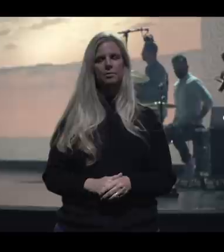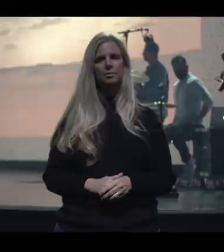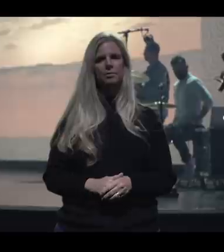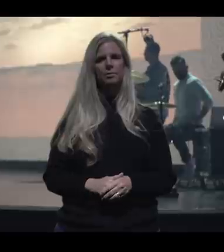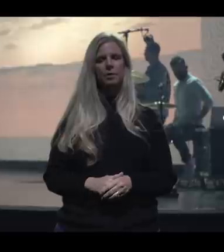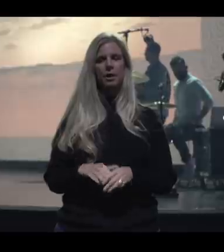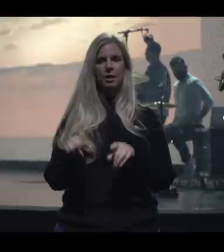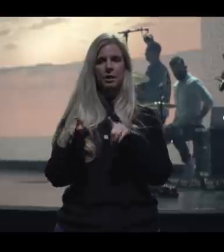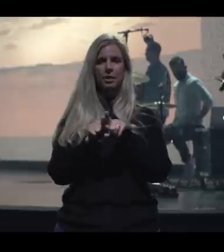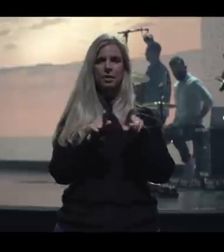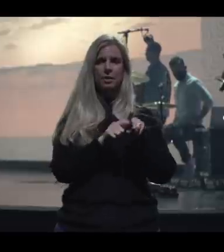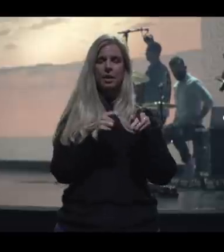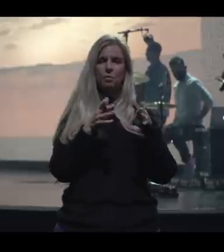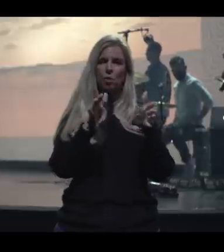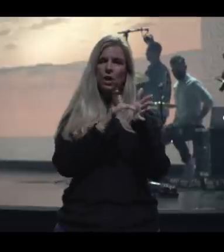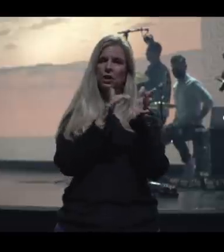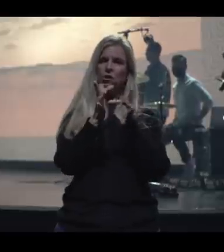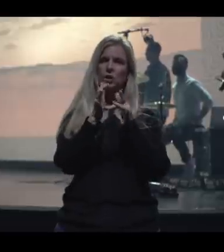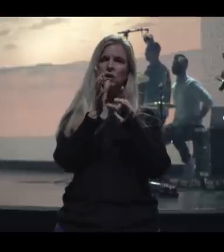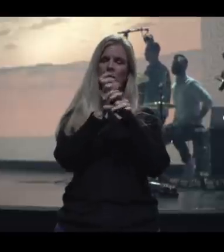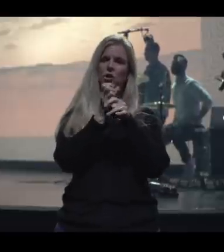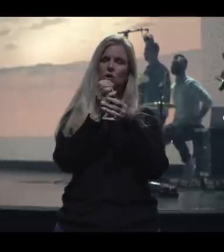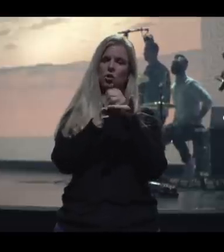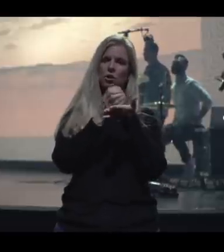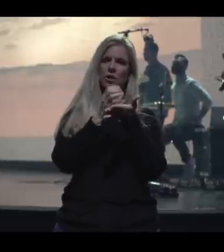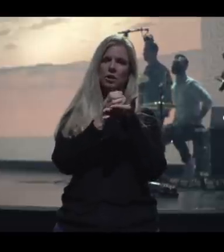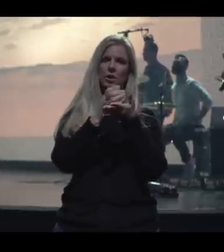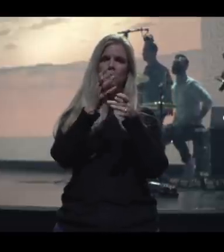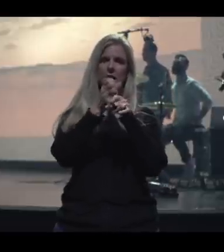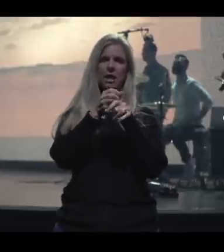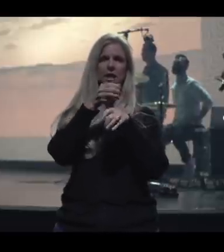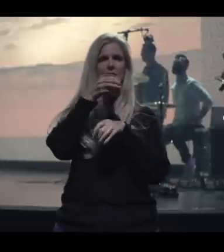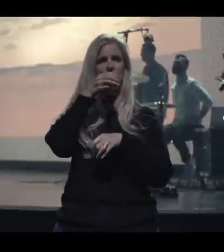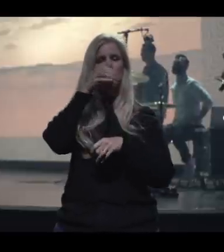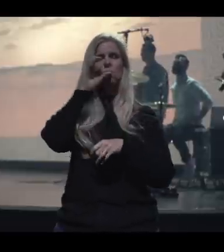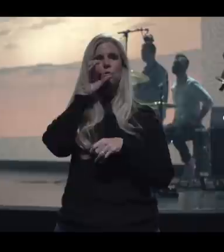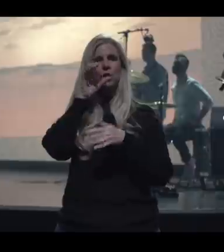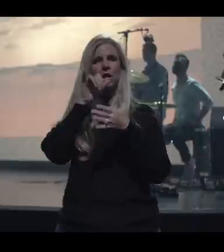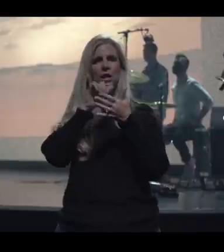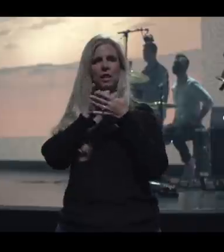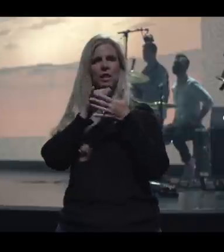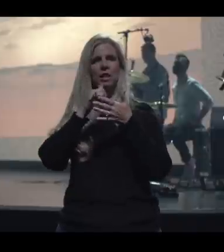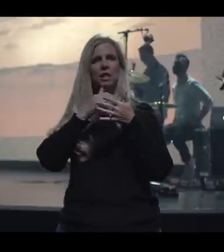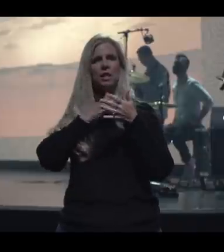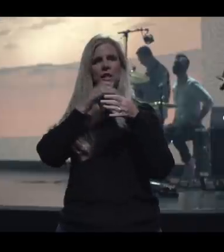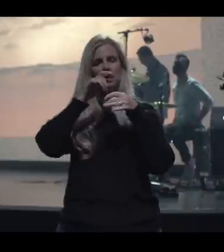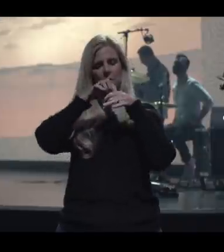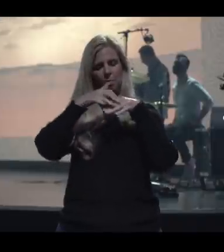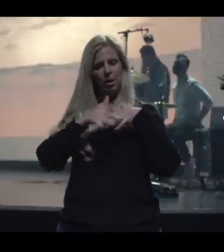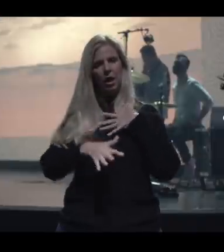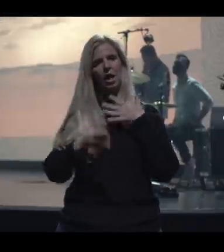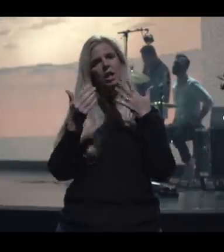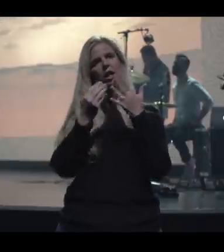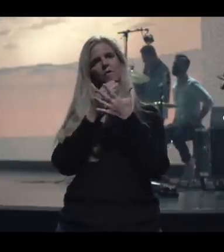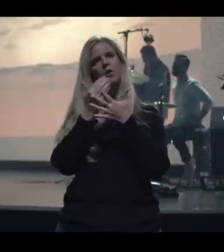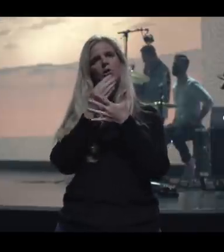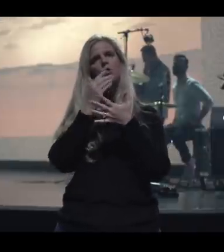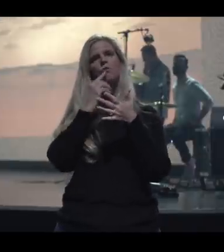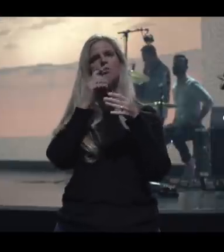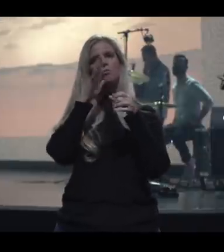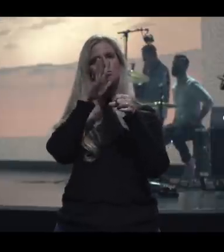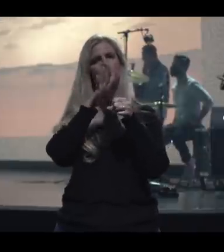In the same way, he took the cup and he said, "Take, drink. This is the blood of the new covenant poured out for